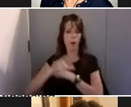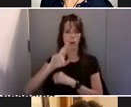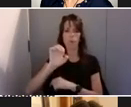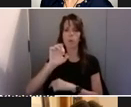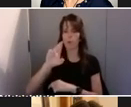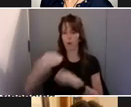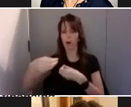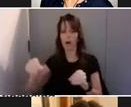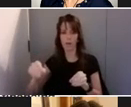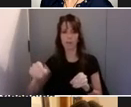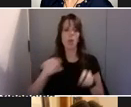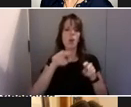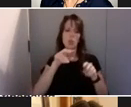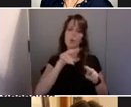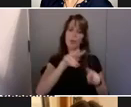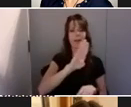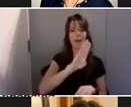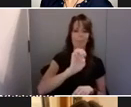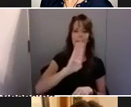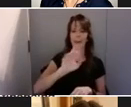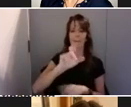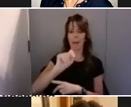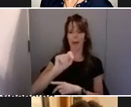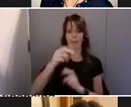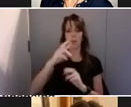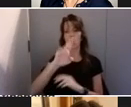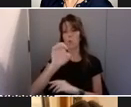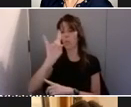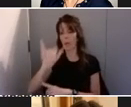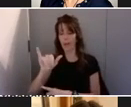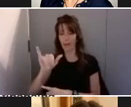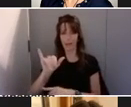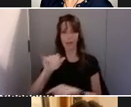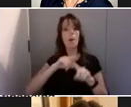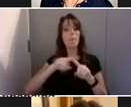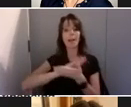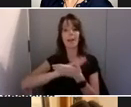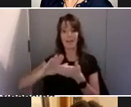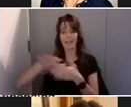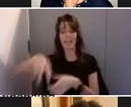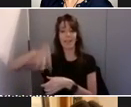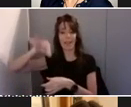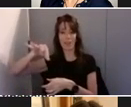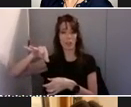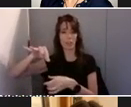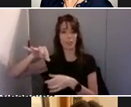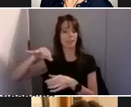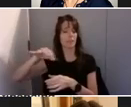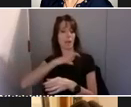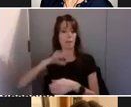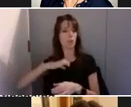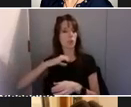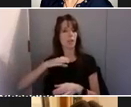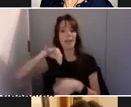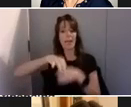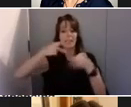Be Ballot Ready and sign in. But the Clean Elections Commission was actually a voter-approved